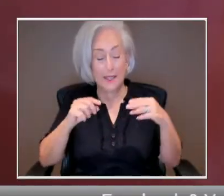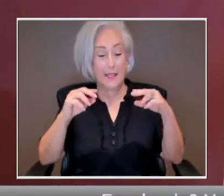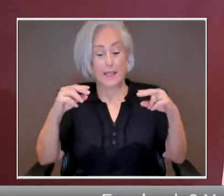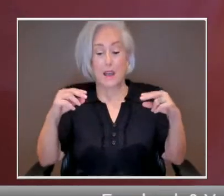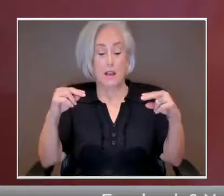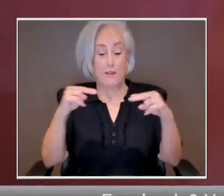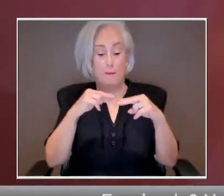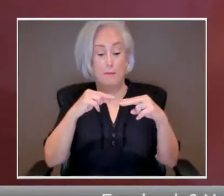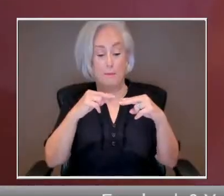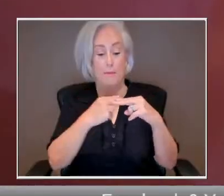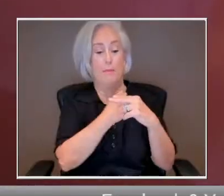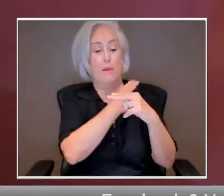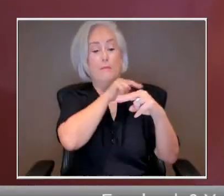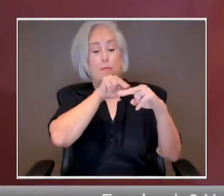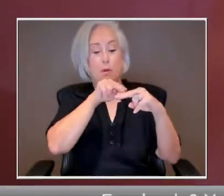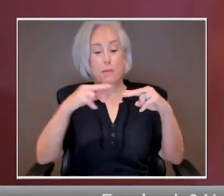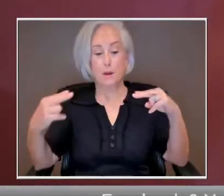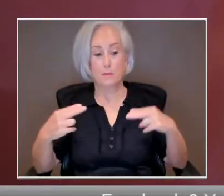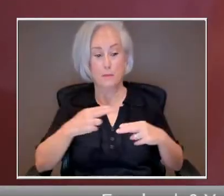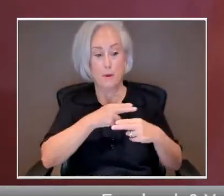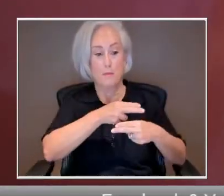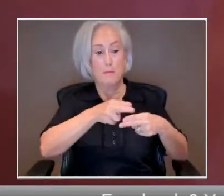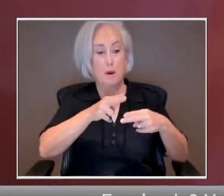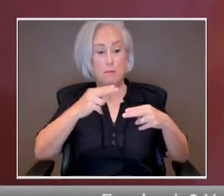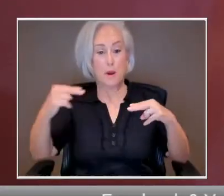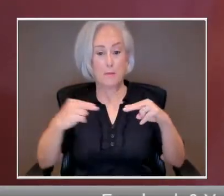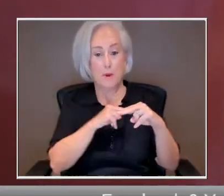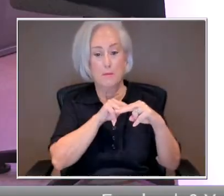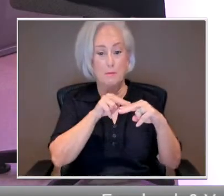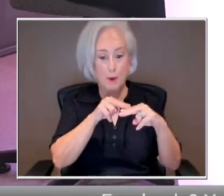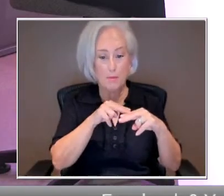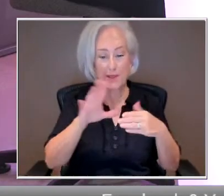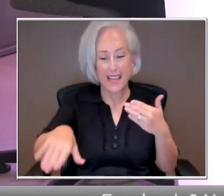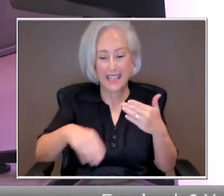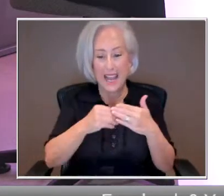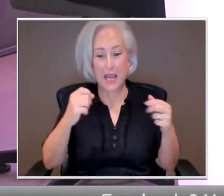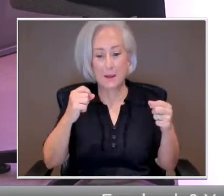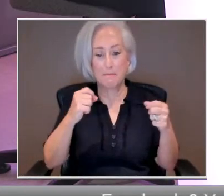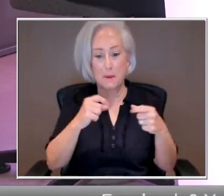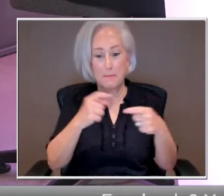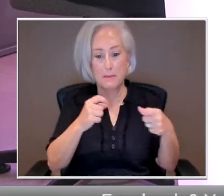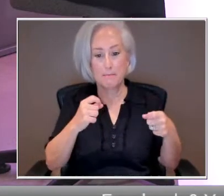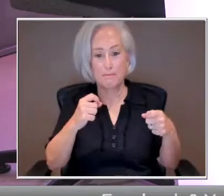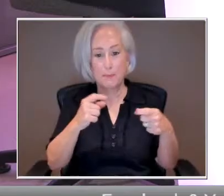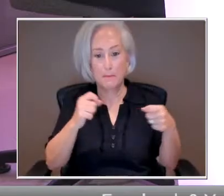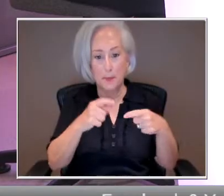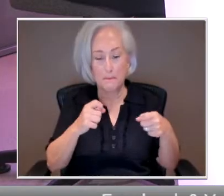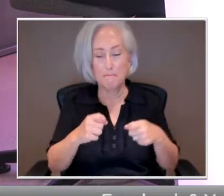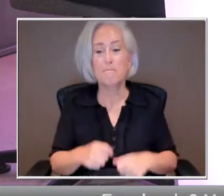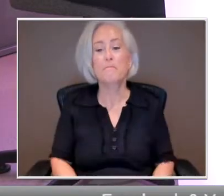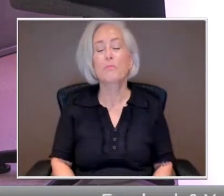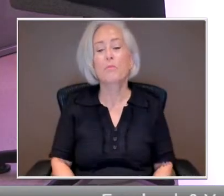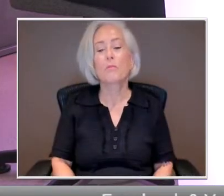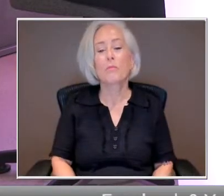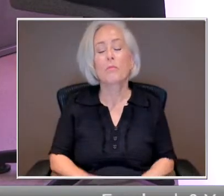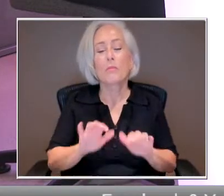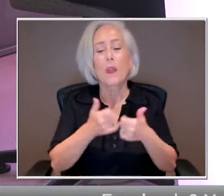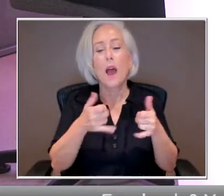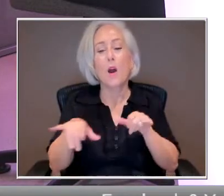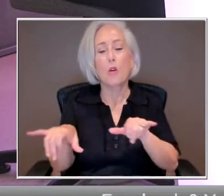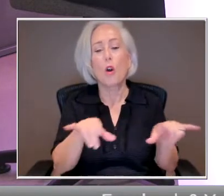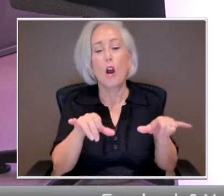fast heart rate. Oh, okay. That's a great way to explain it. How common is it for a young woman